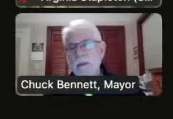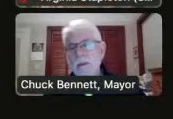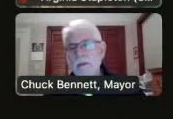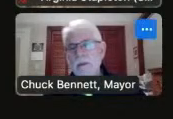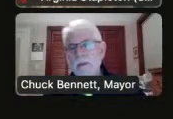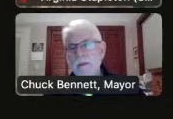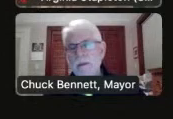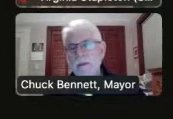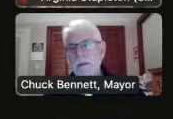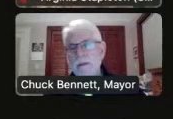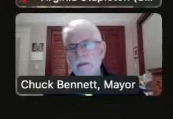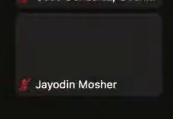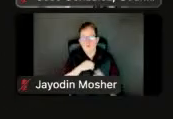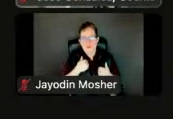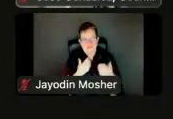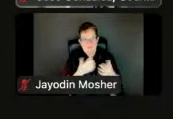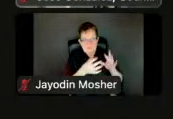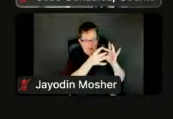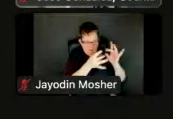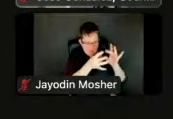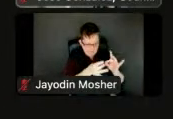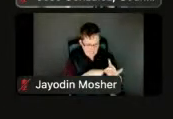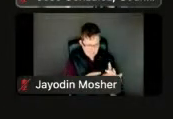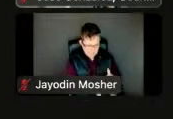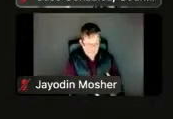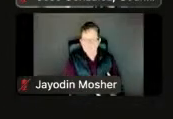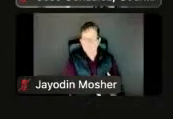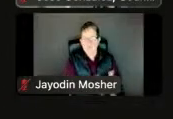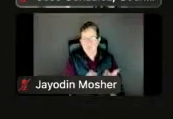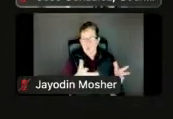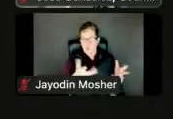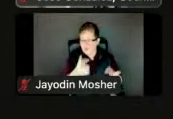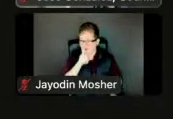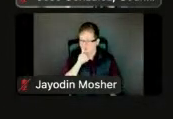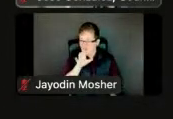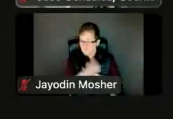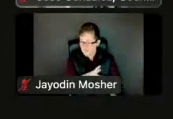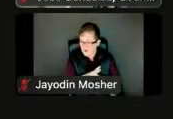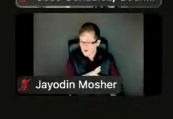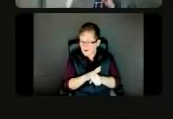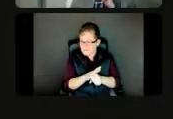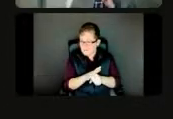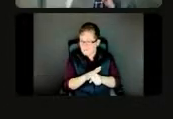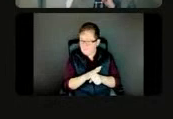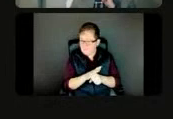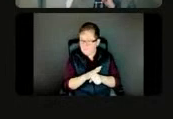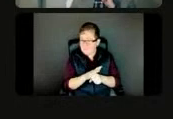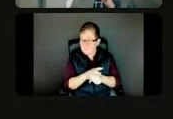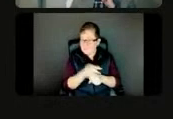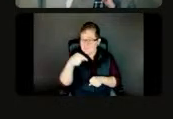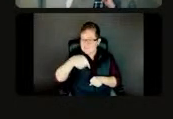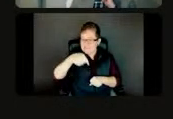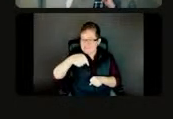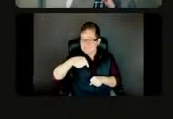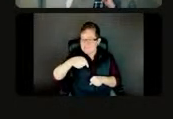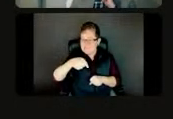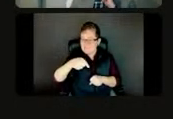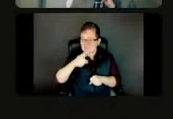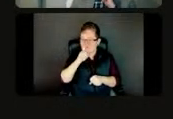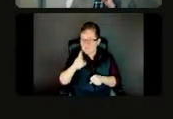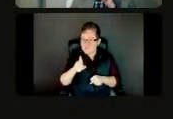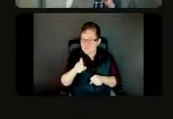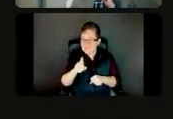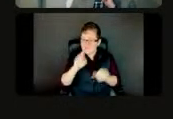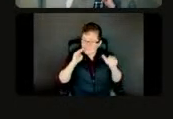mean, I have a series of comments, and I just want to confirm that you know, this is mainly